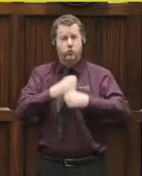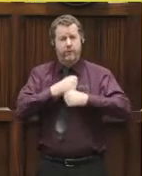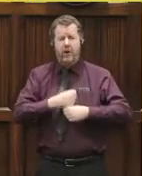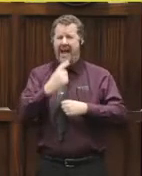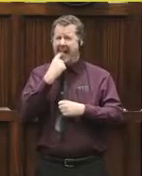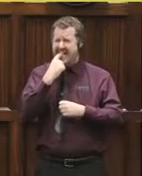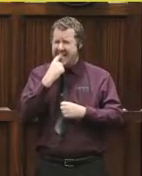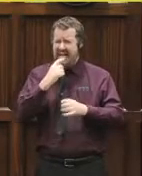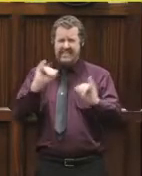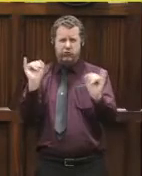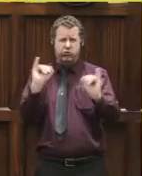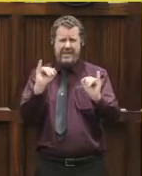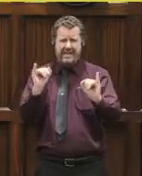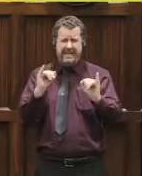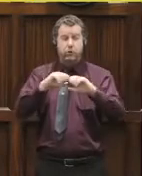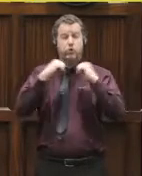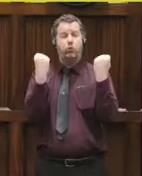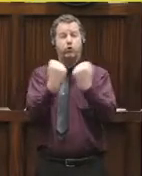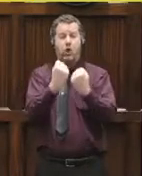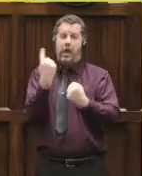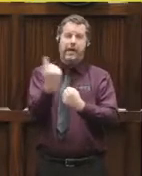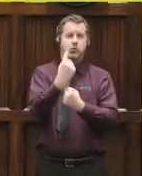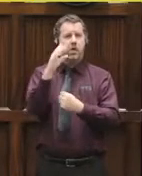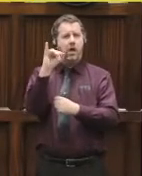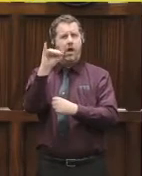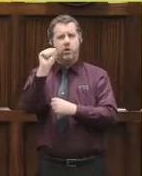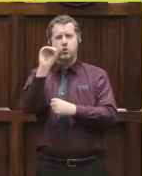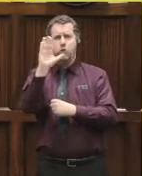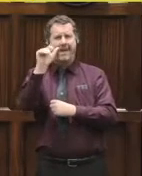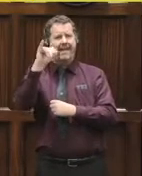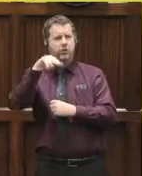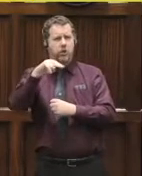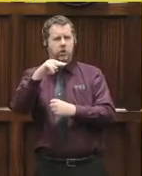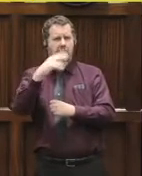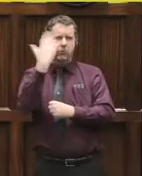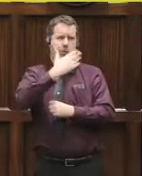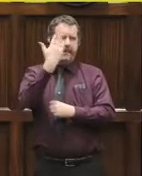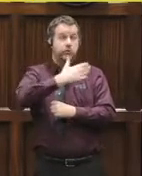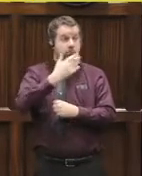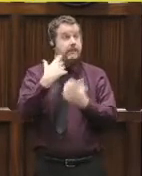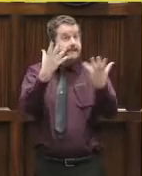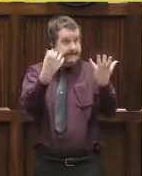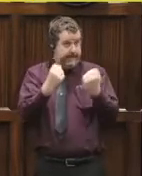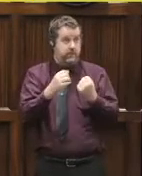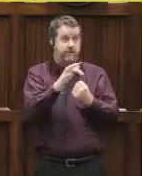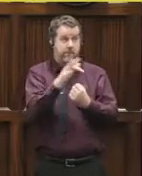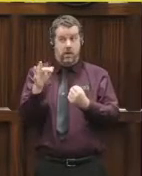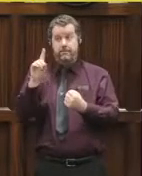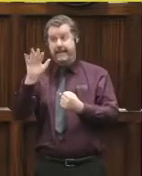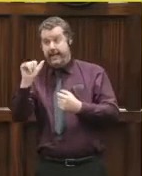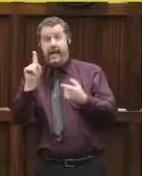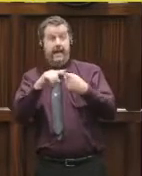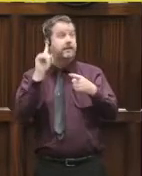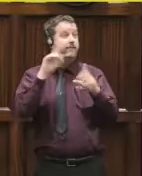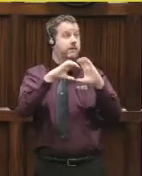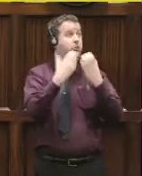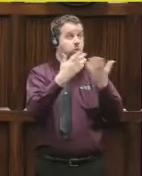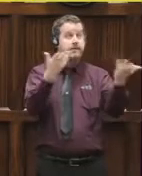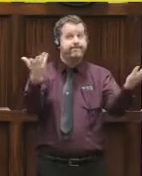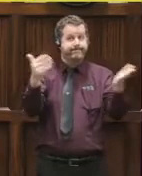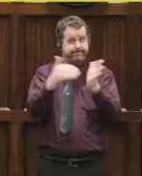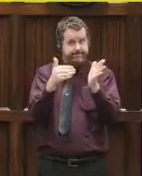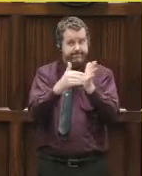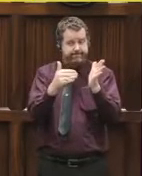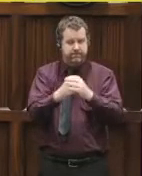social isolation, and I totally accept that argument from the deaf community and from Senator Mark Daly. Provision